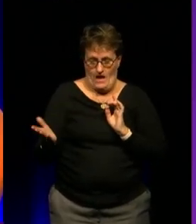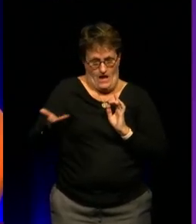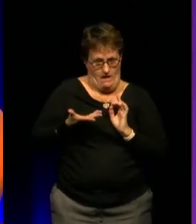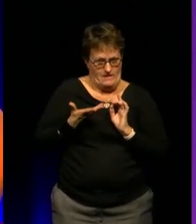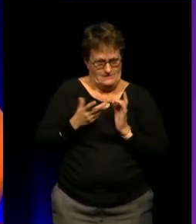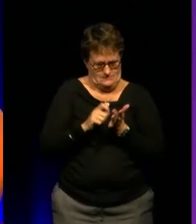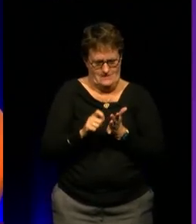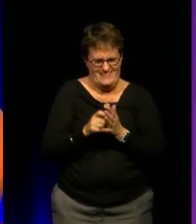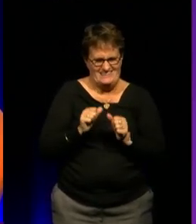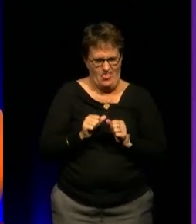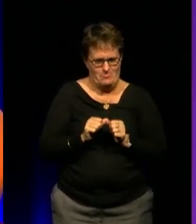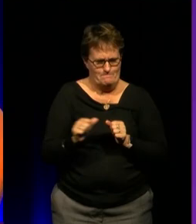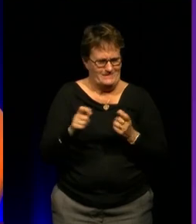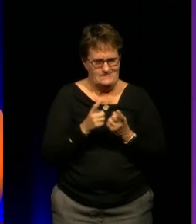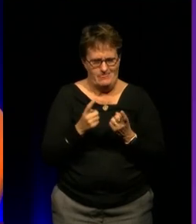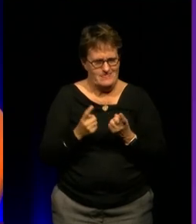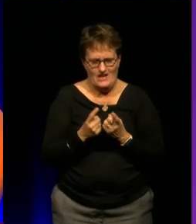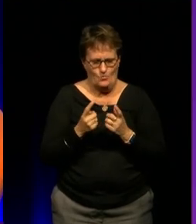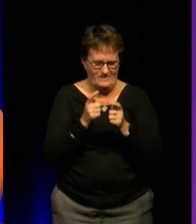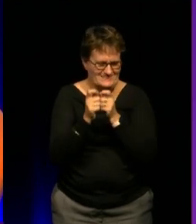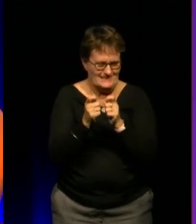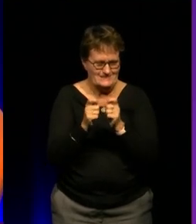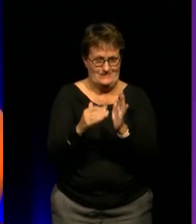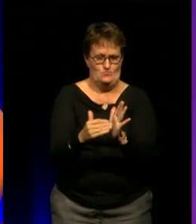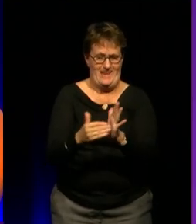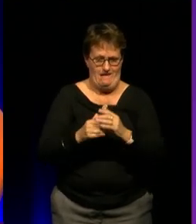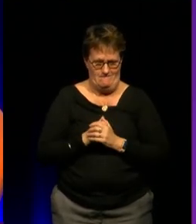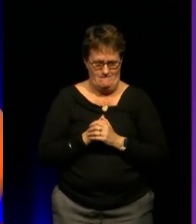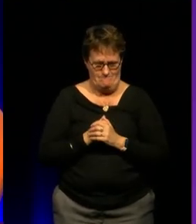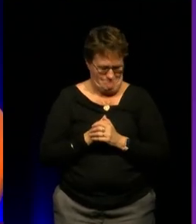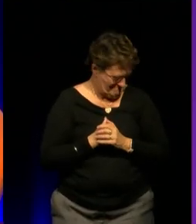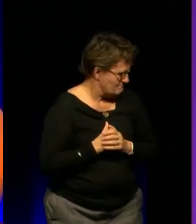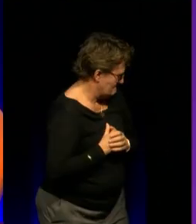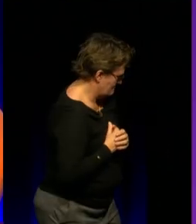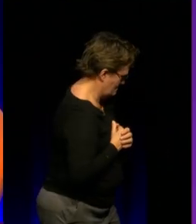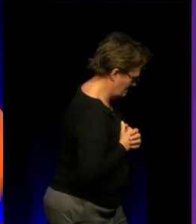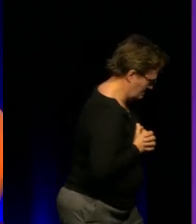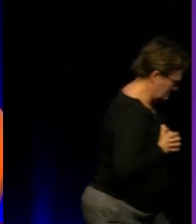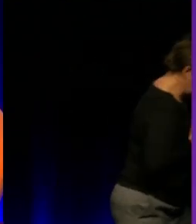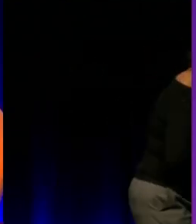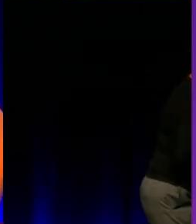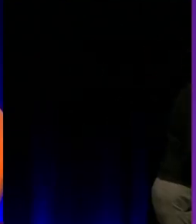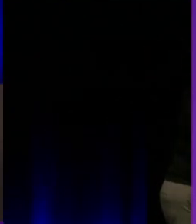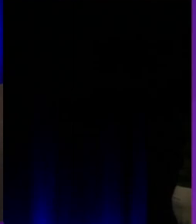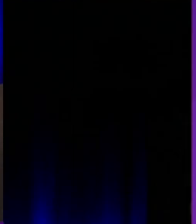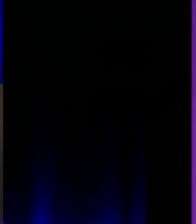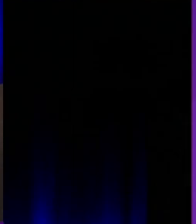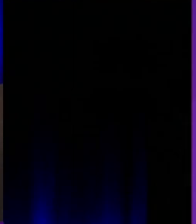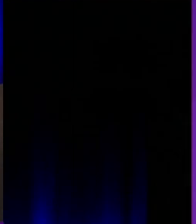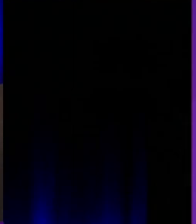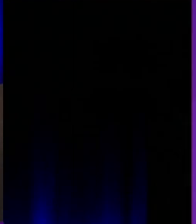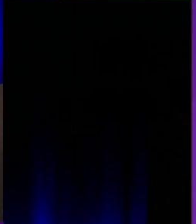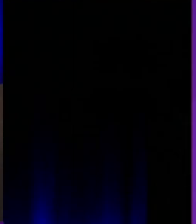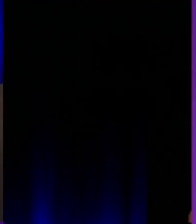this is the best product that we have tested to date. So that funding of the manufacturing facility in Australia was totally dedicated to the US